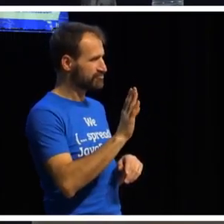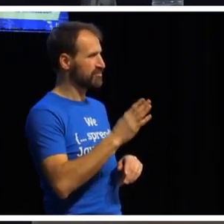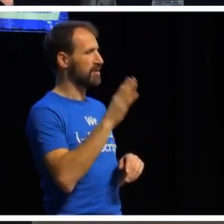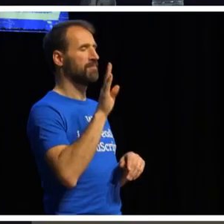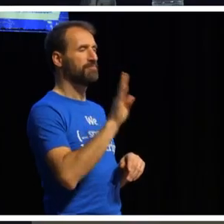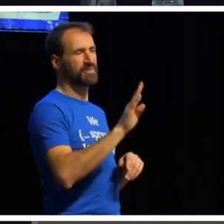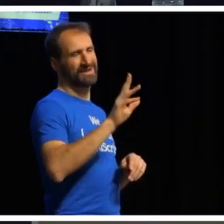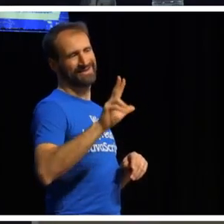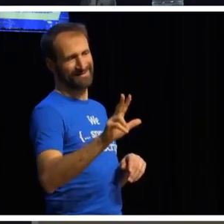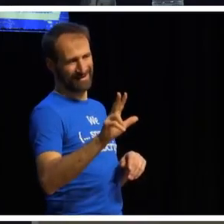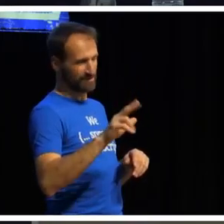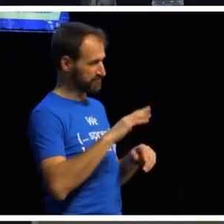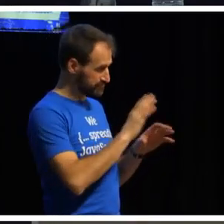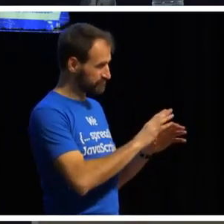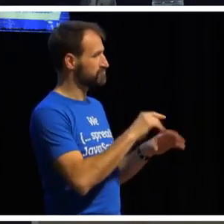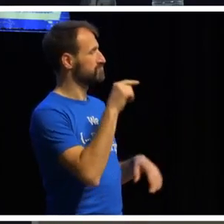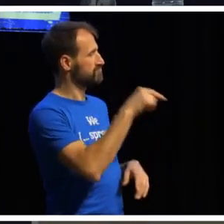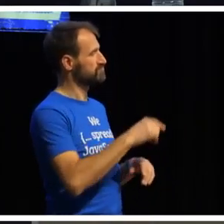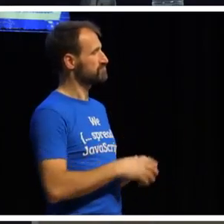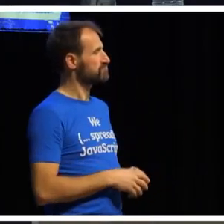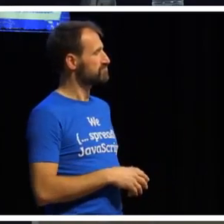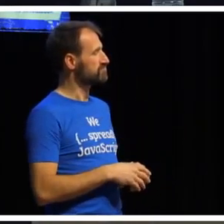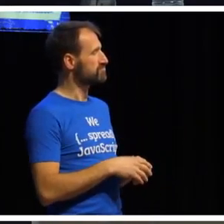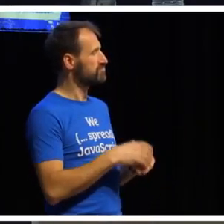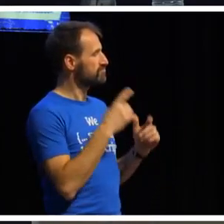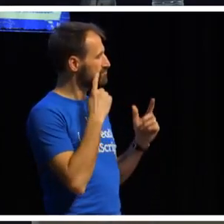And hopefully that'll start flashing.